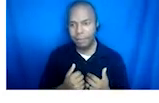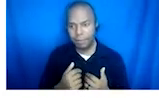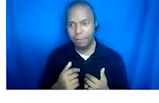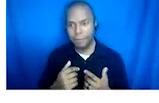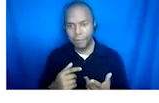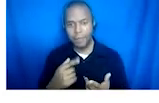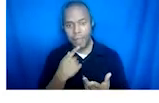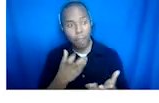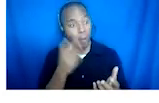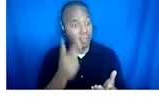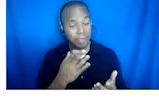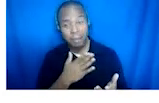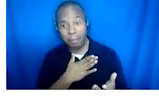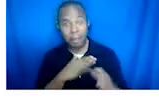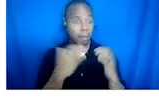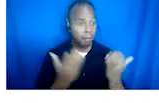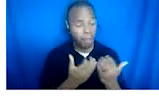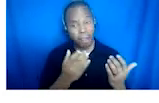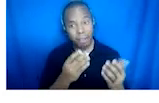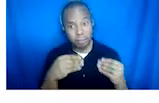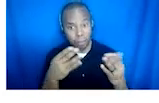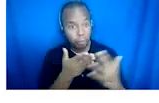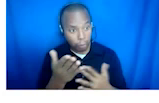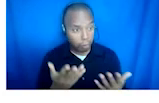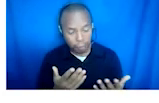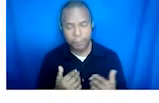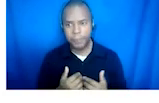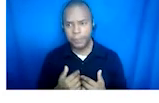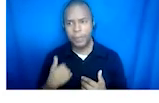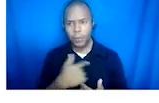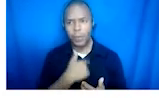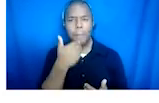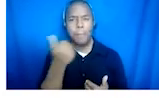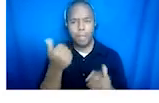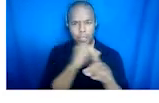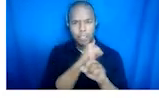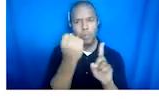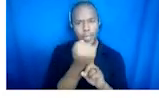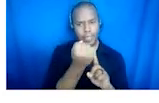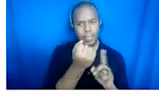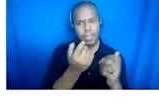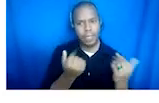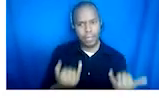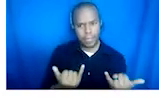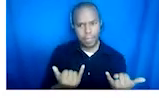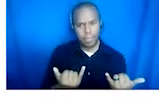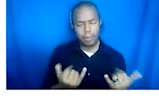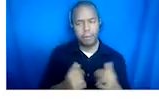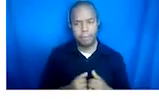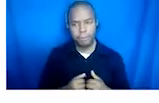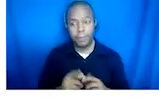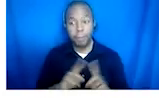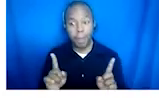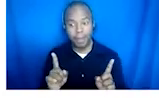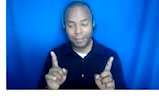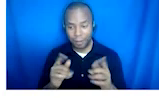think it's really good. Let's see. And so we're at a better advantage there, but we don't have the process